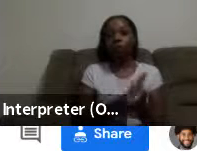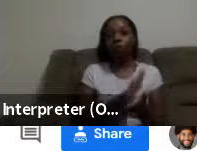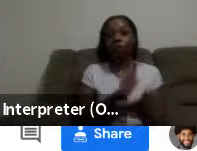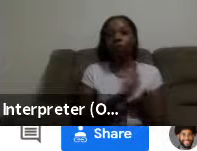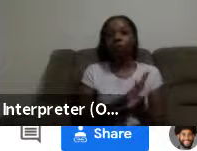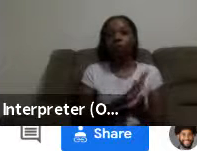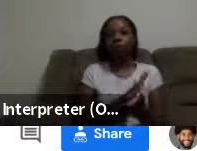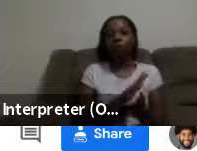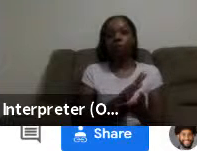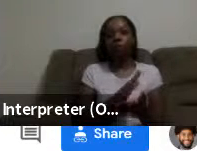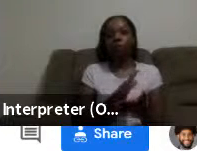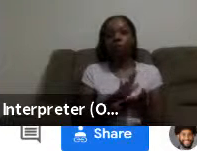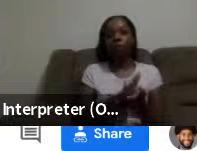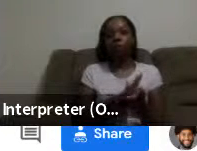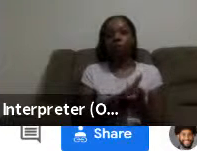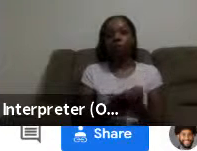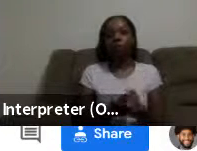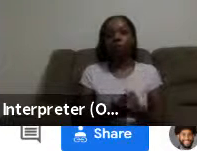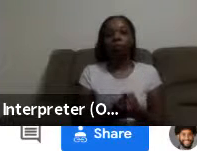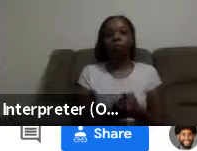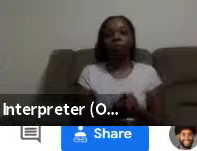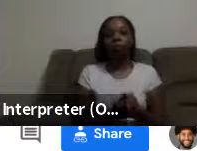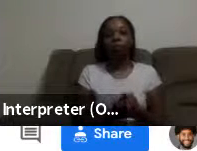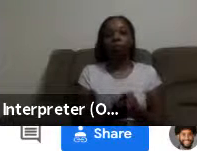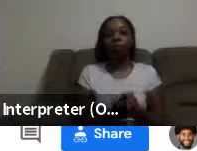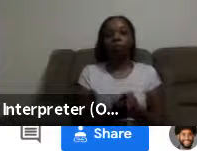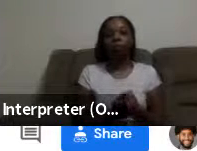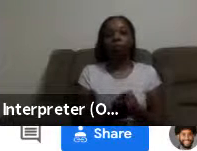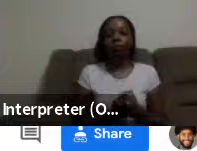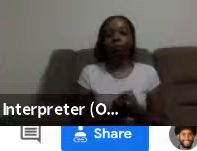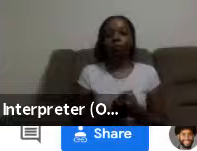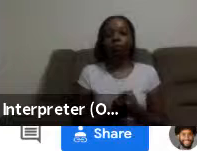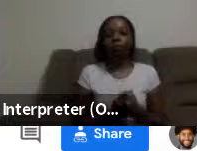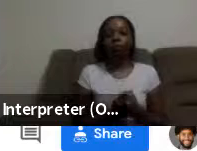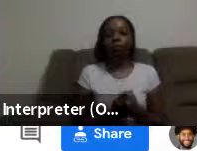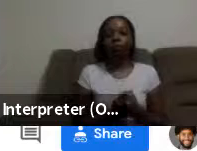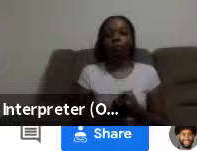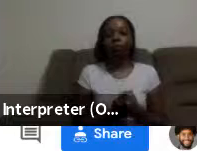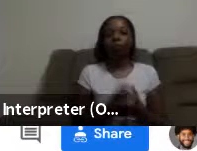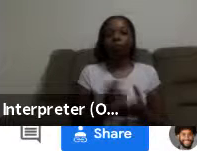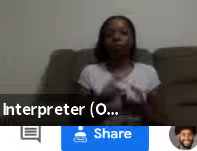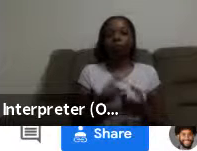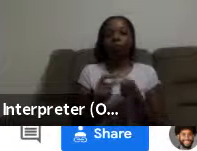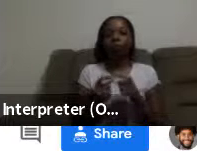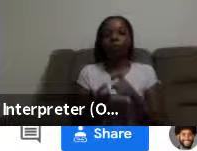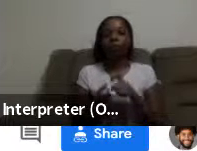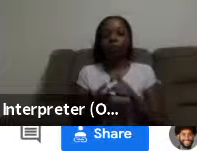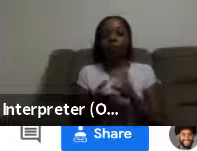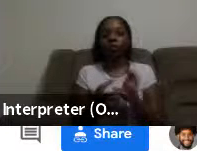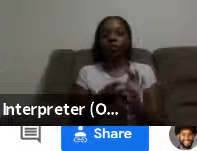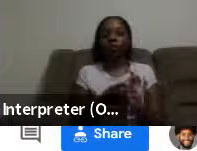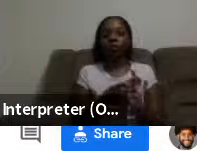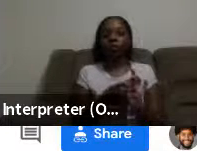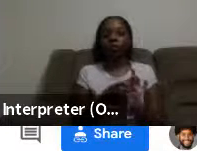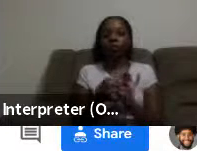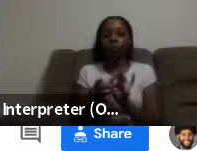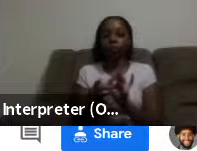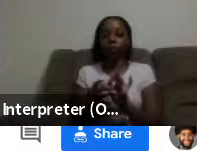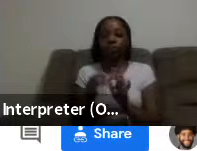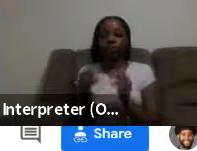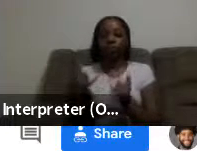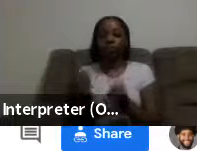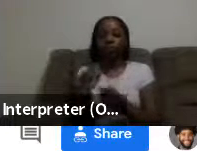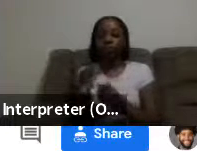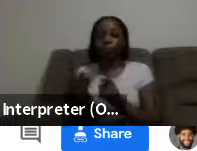will look like, but it does authorize that changes be made related to this specific